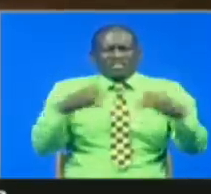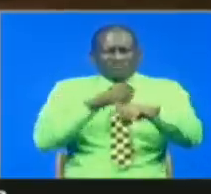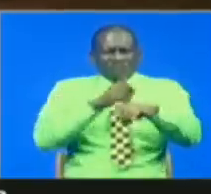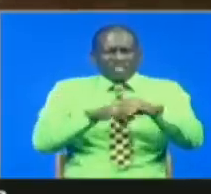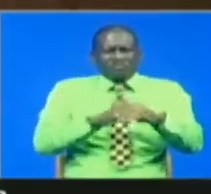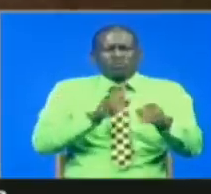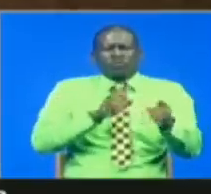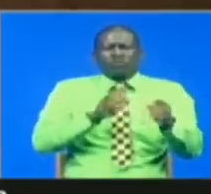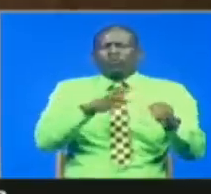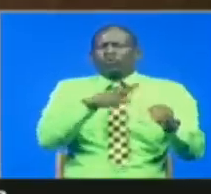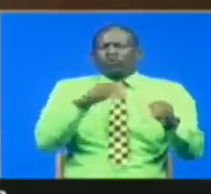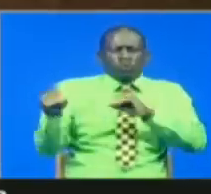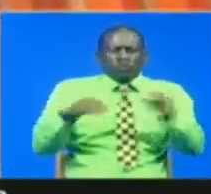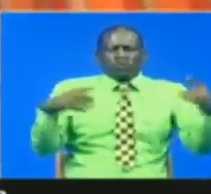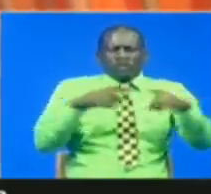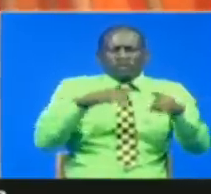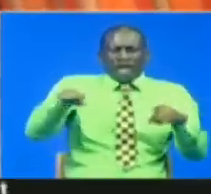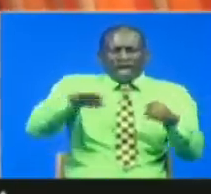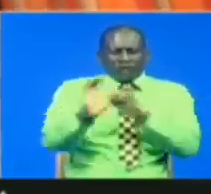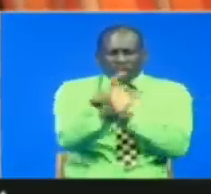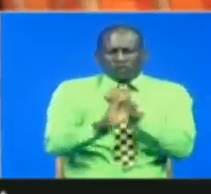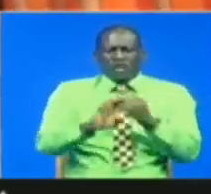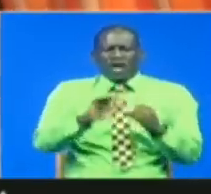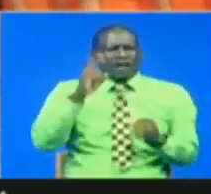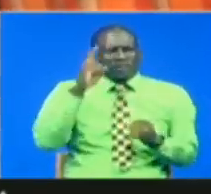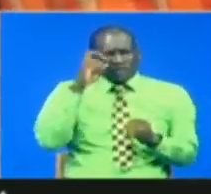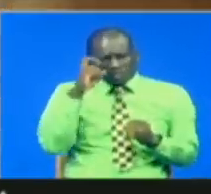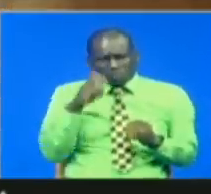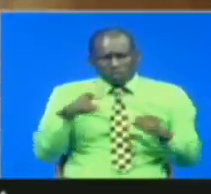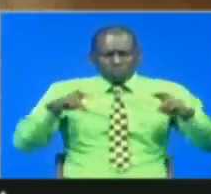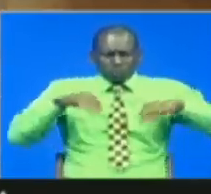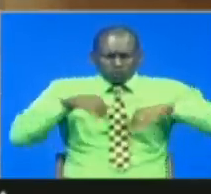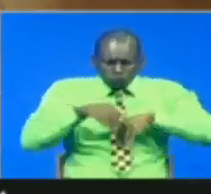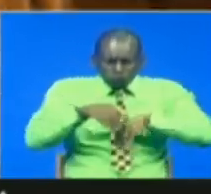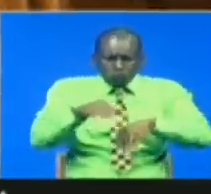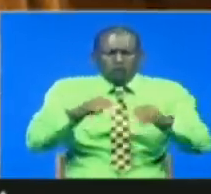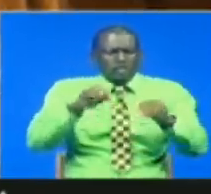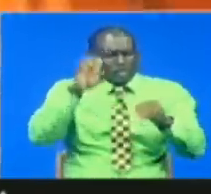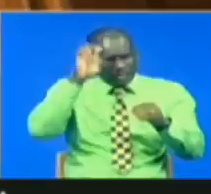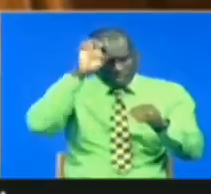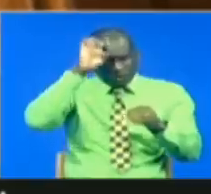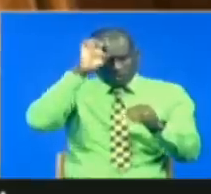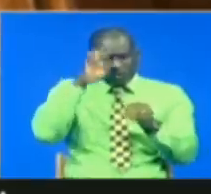country. Another key suspect is being pursued in Eldoret.